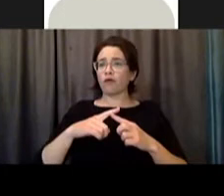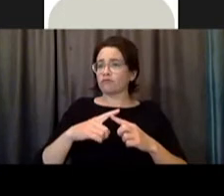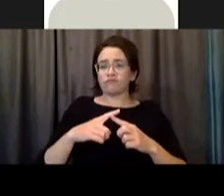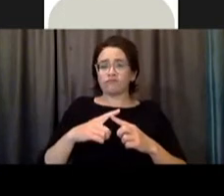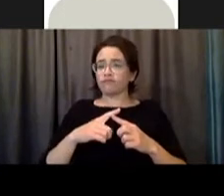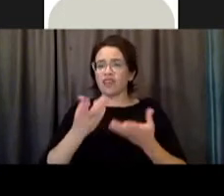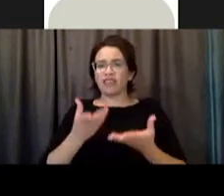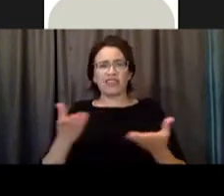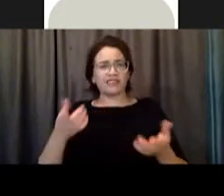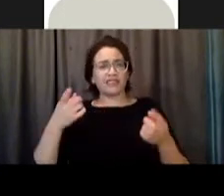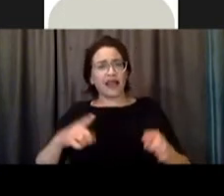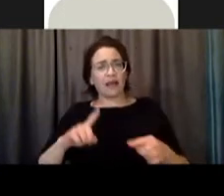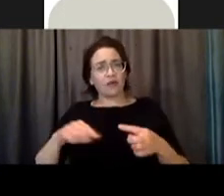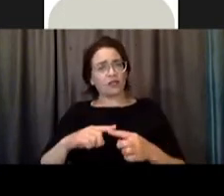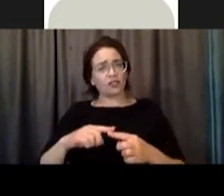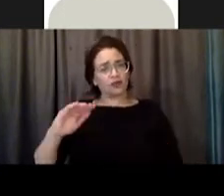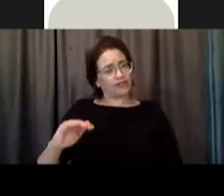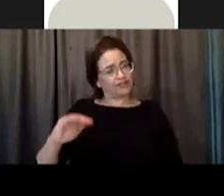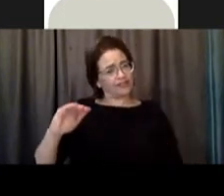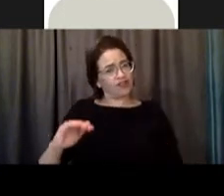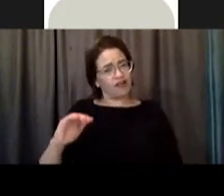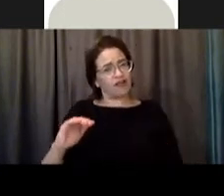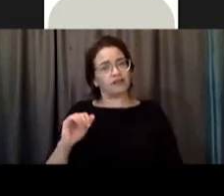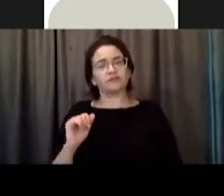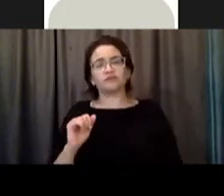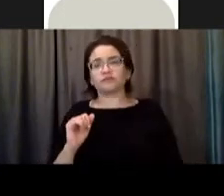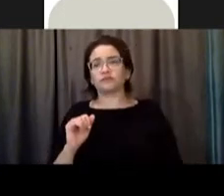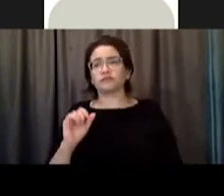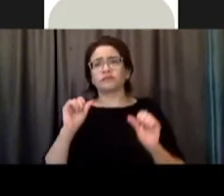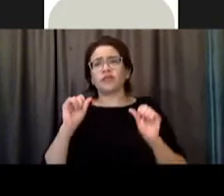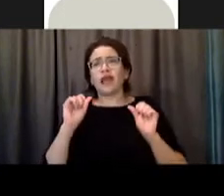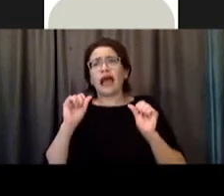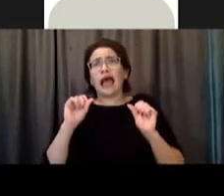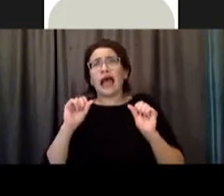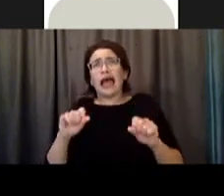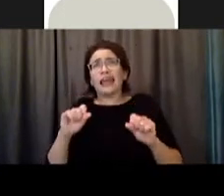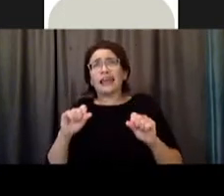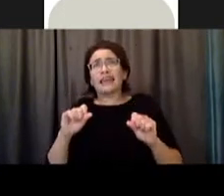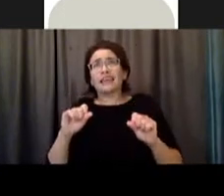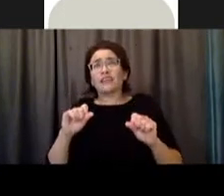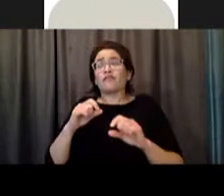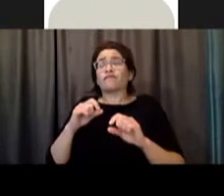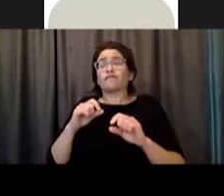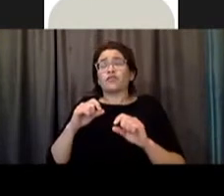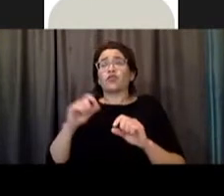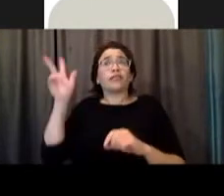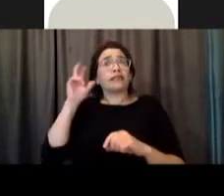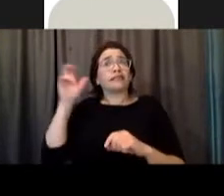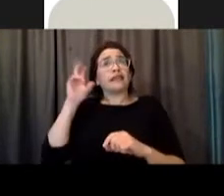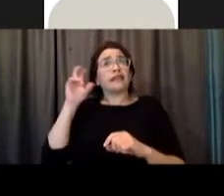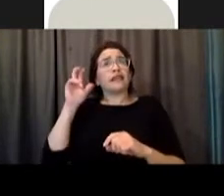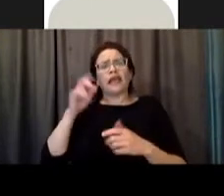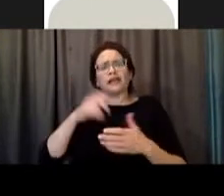I could sketch for you from her stories an almost complete picture of her childhood village or even of her mother and father's face.